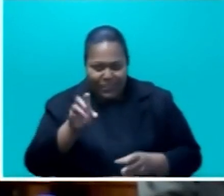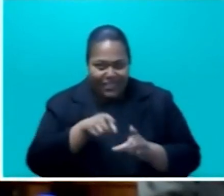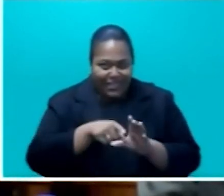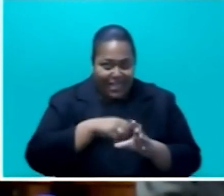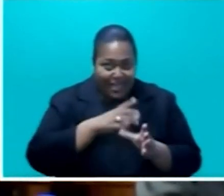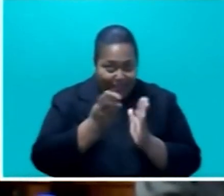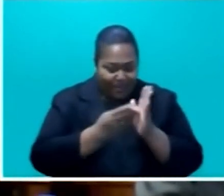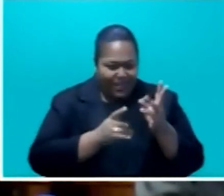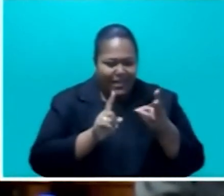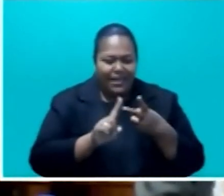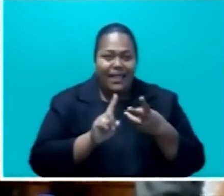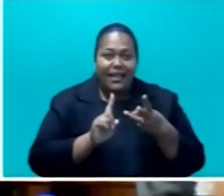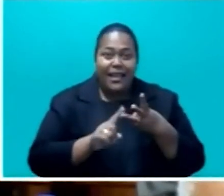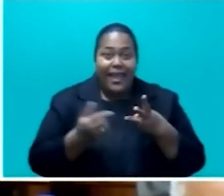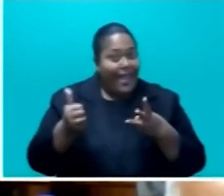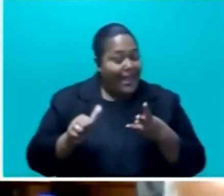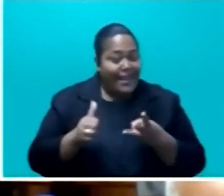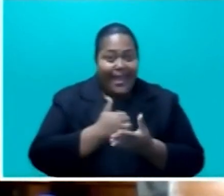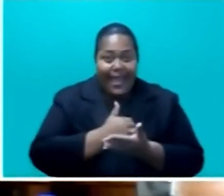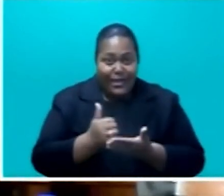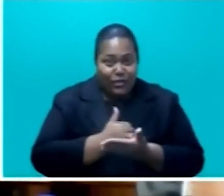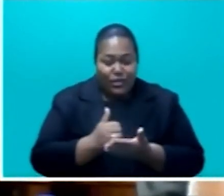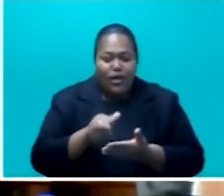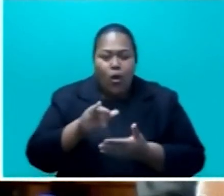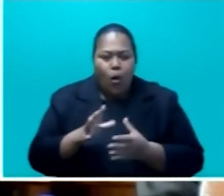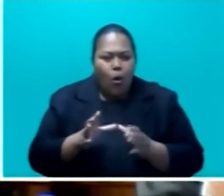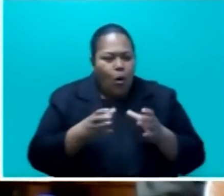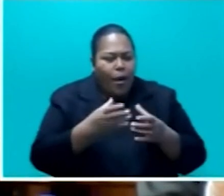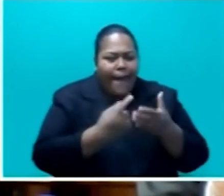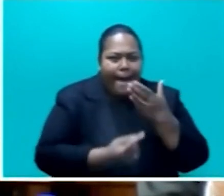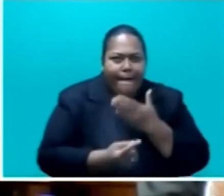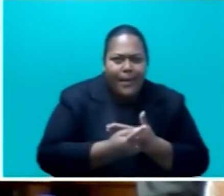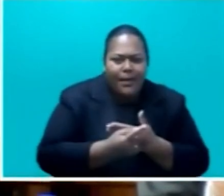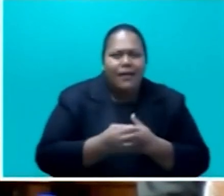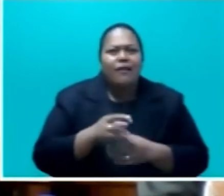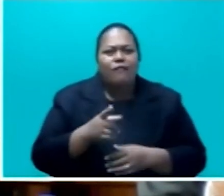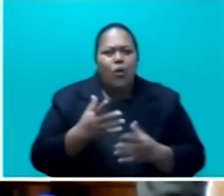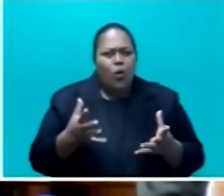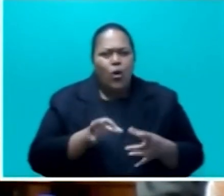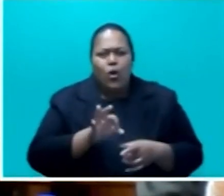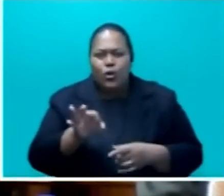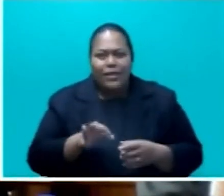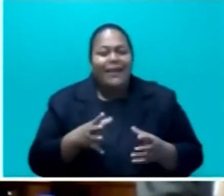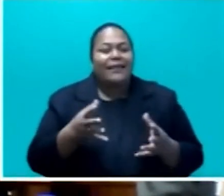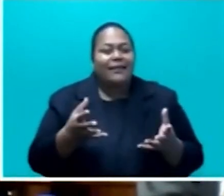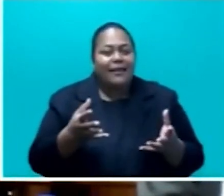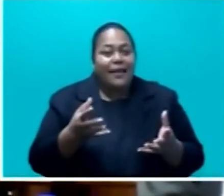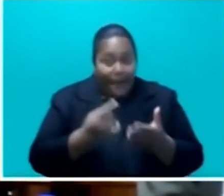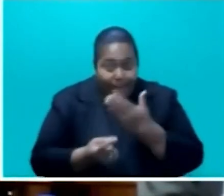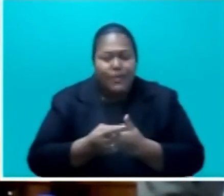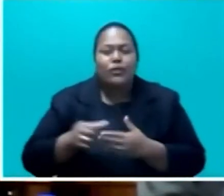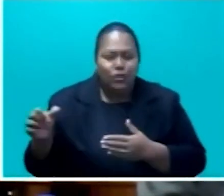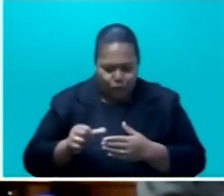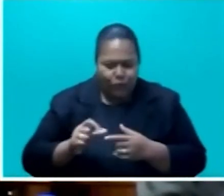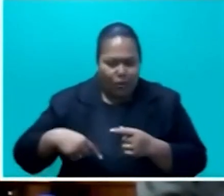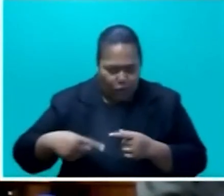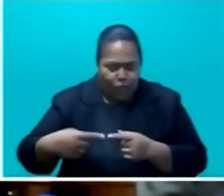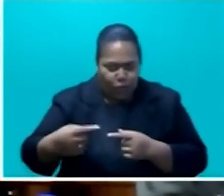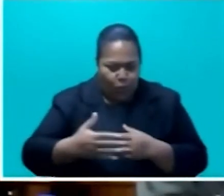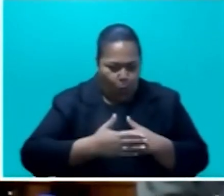short title and commencement. If passed by Parliament, the new legislation will come into force on the date or dates appointed by the Minister